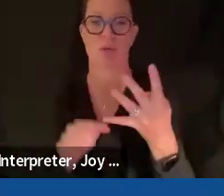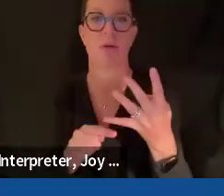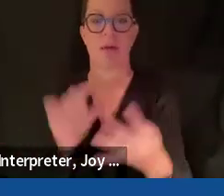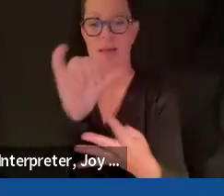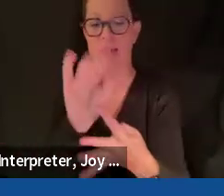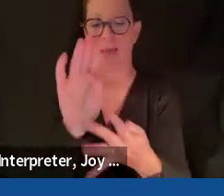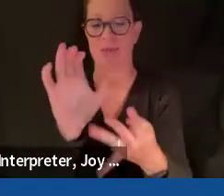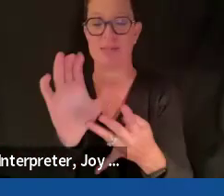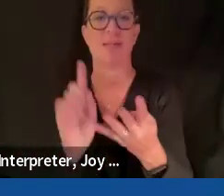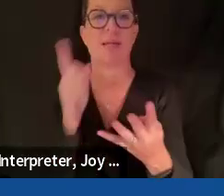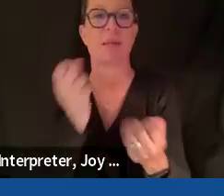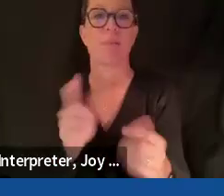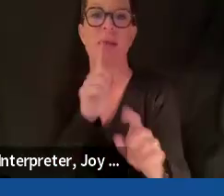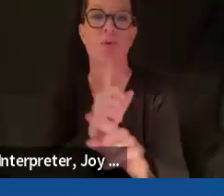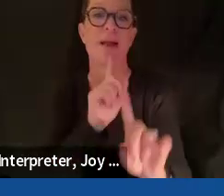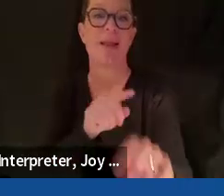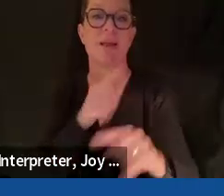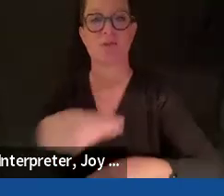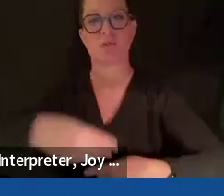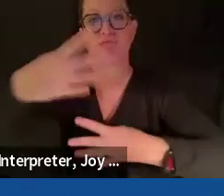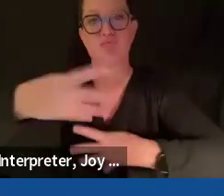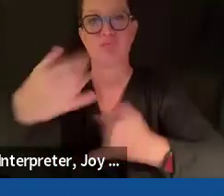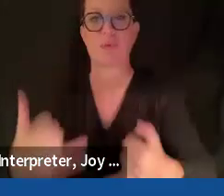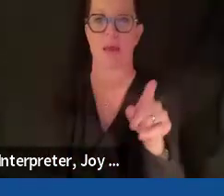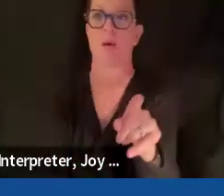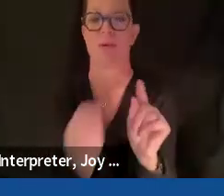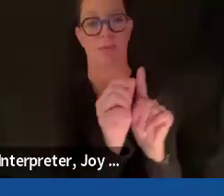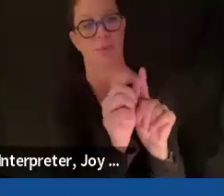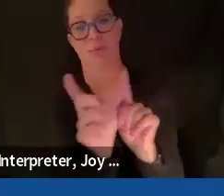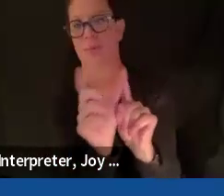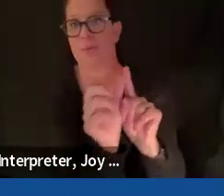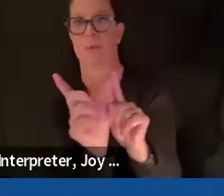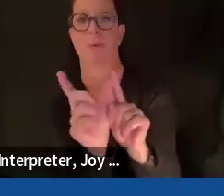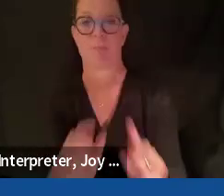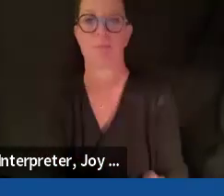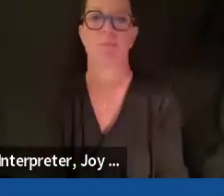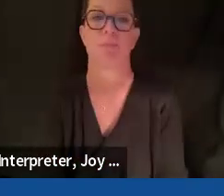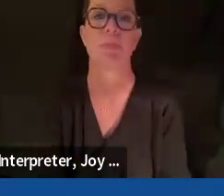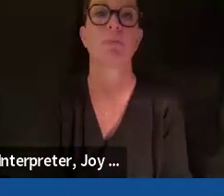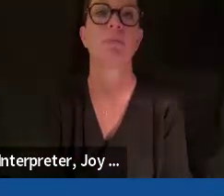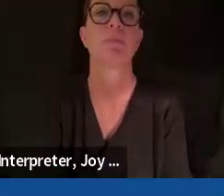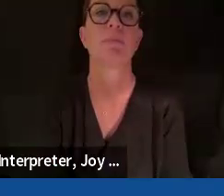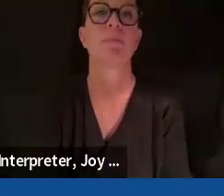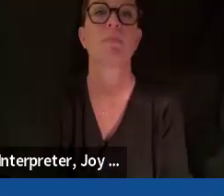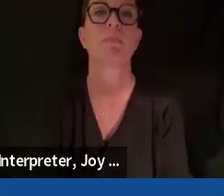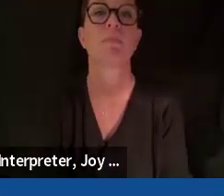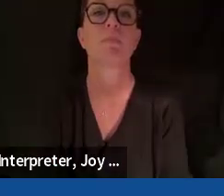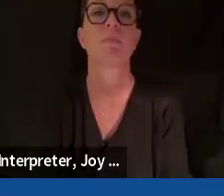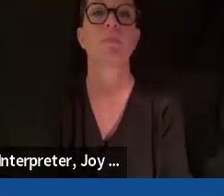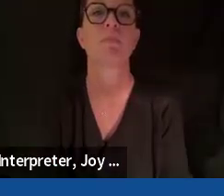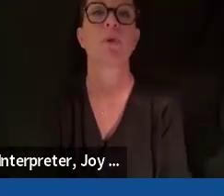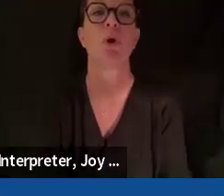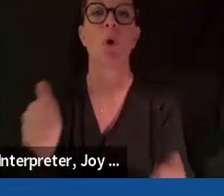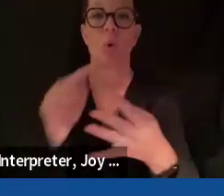lot of correct answers coming through right now, which is great. So again, key here is